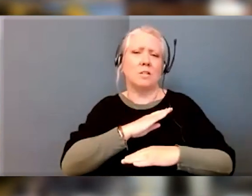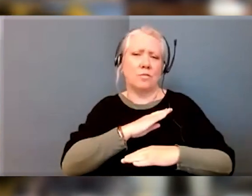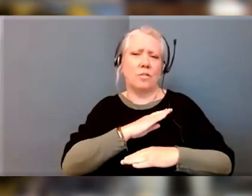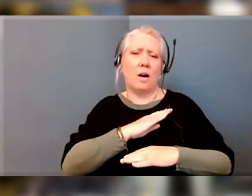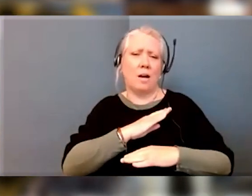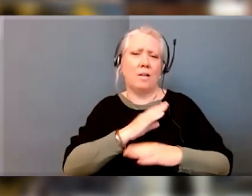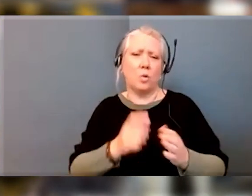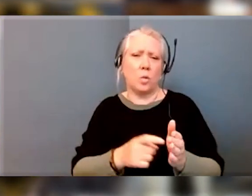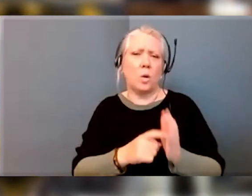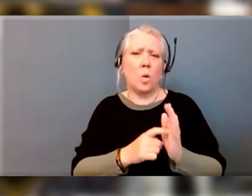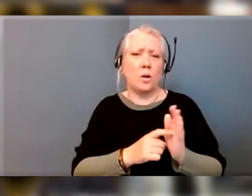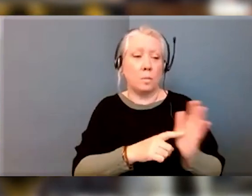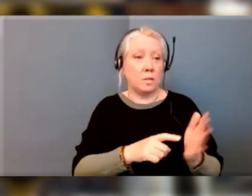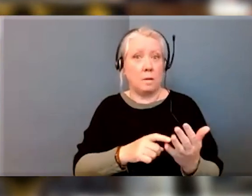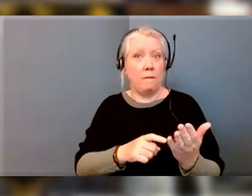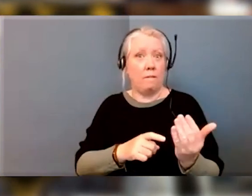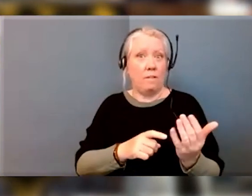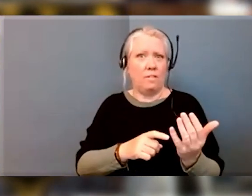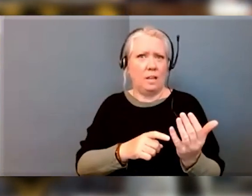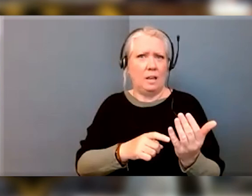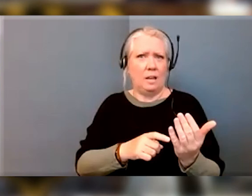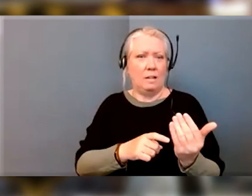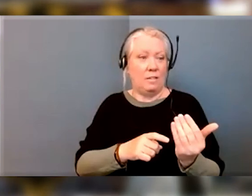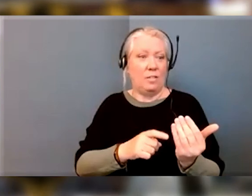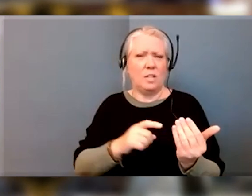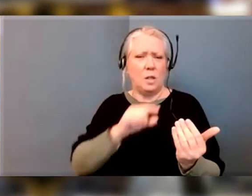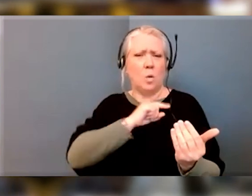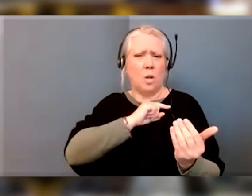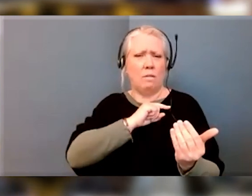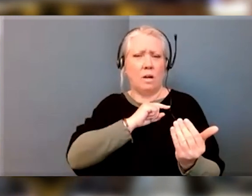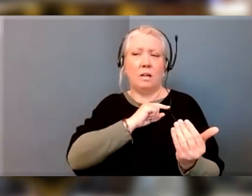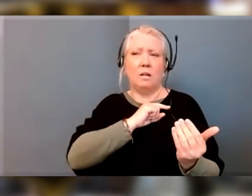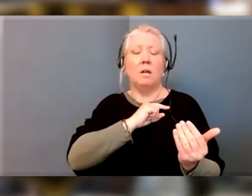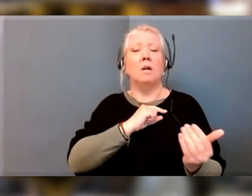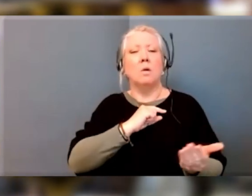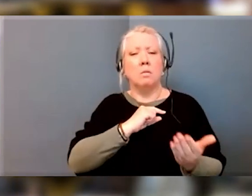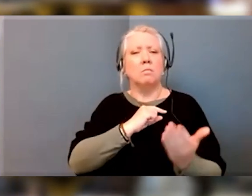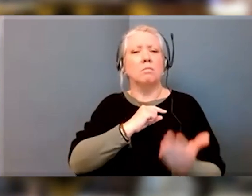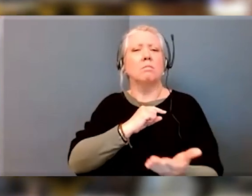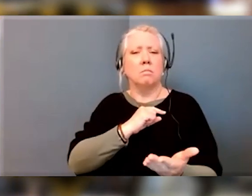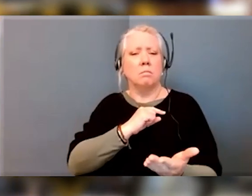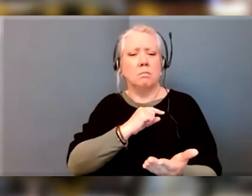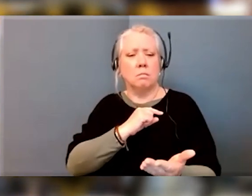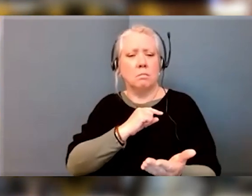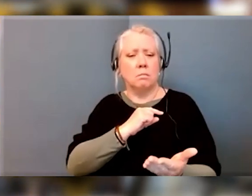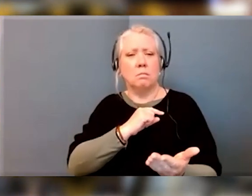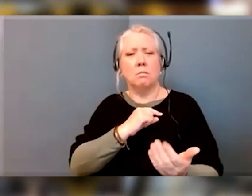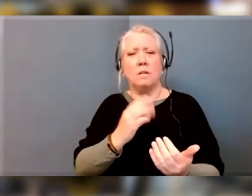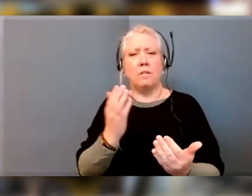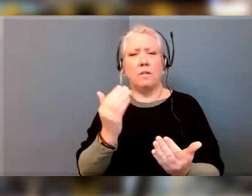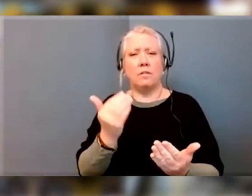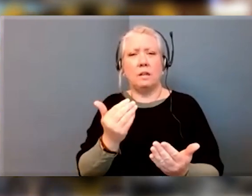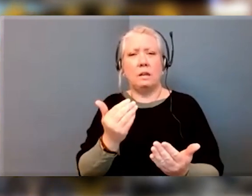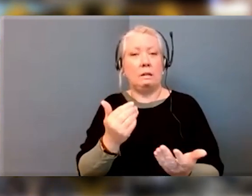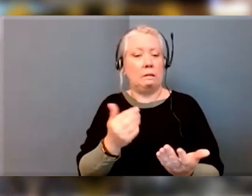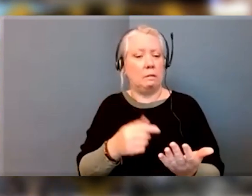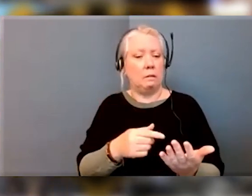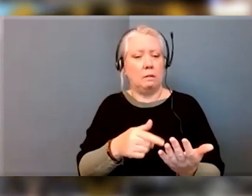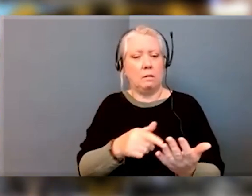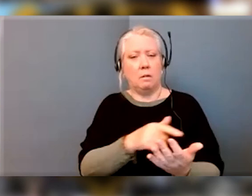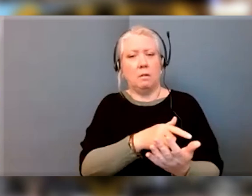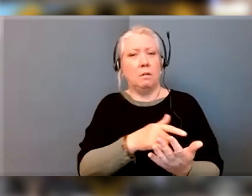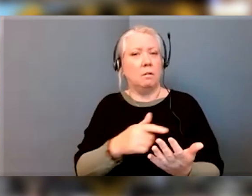15 qualified applications for 50,000, which organizations meet